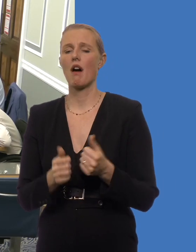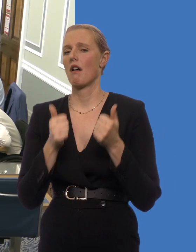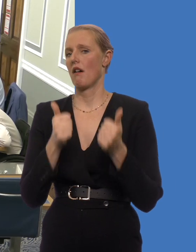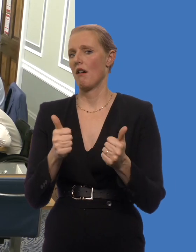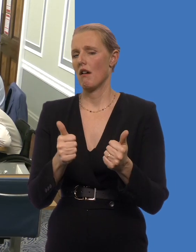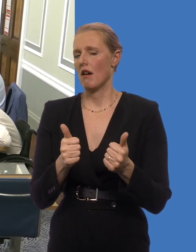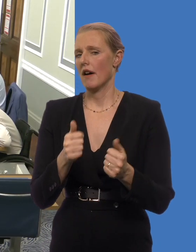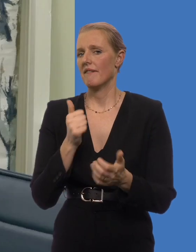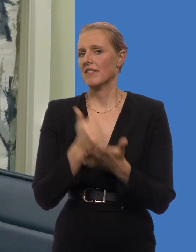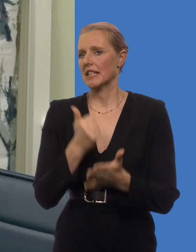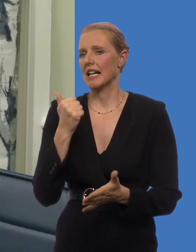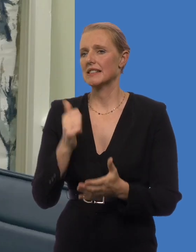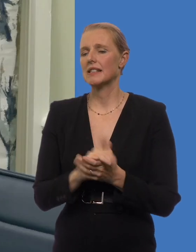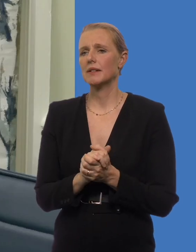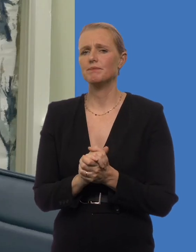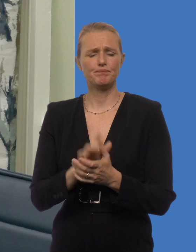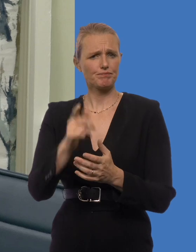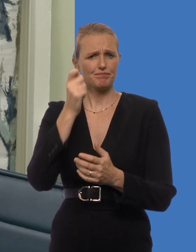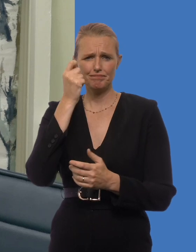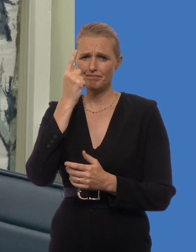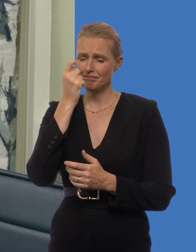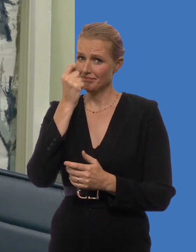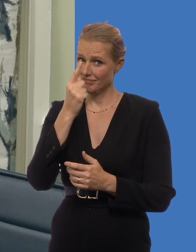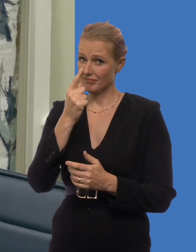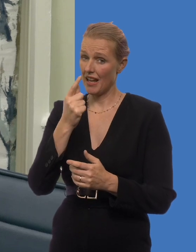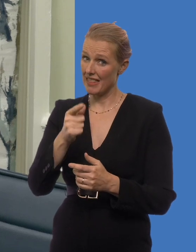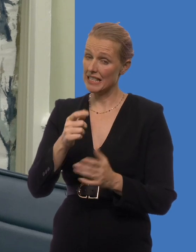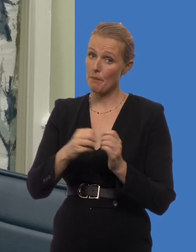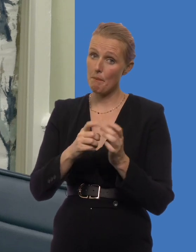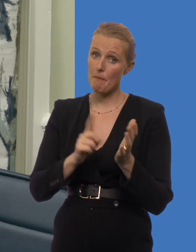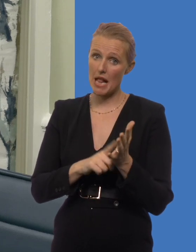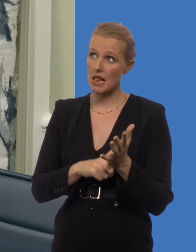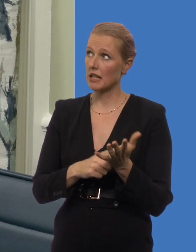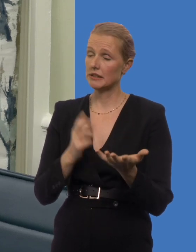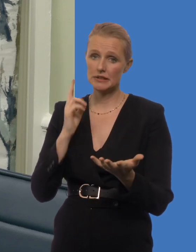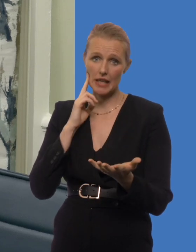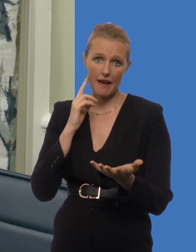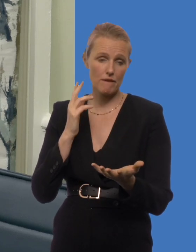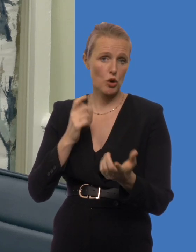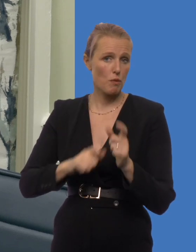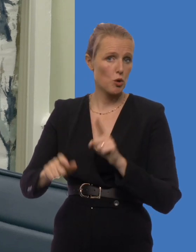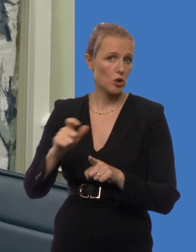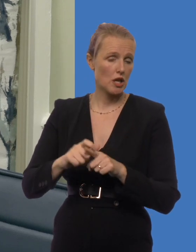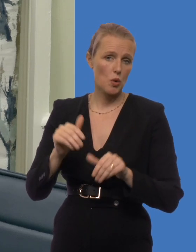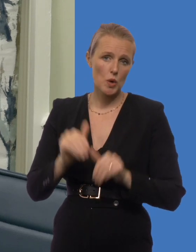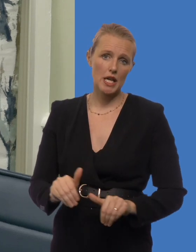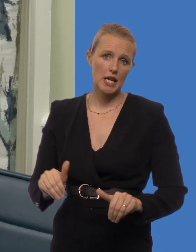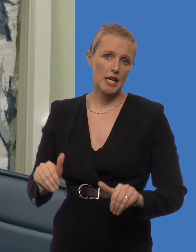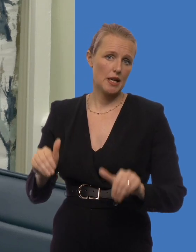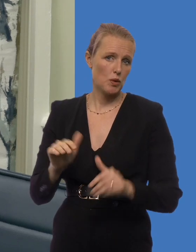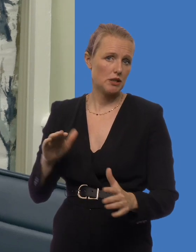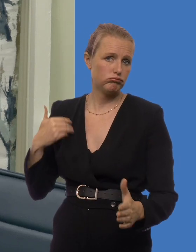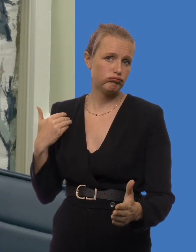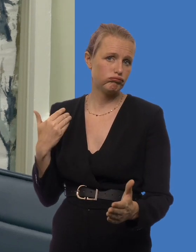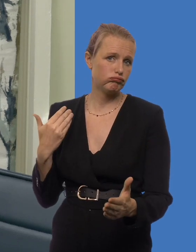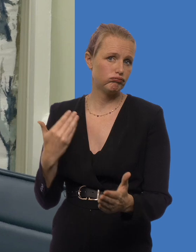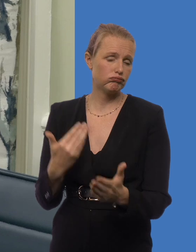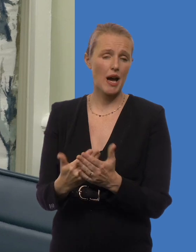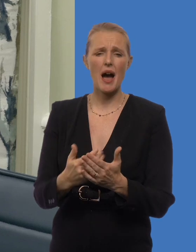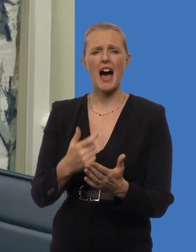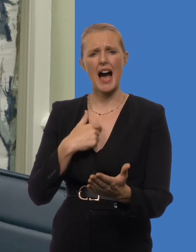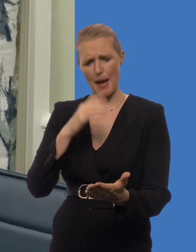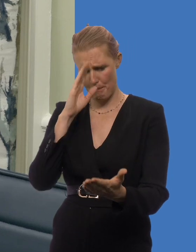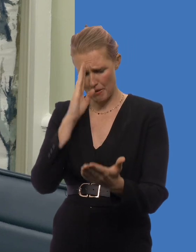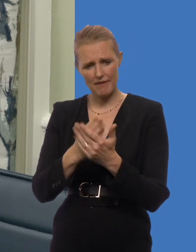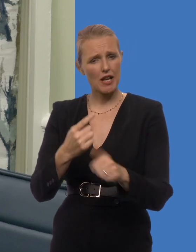I know and I appreciate that it has been a long time in coming, but I'm always a great believer in a committee should take as